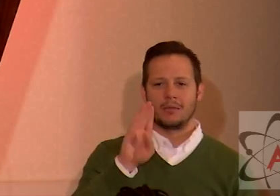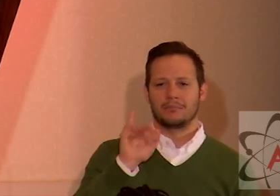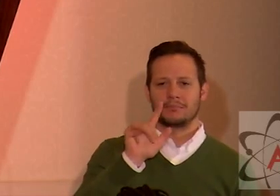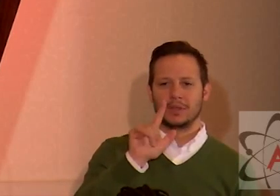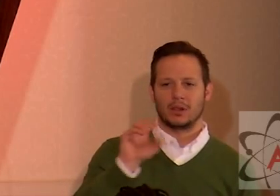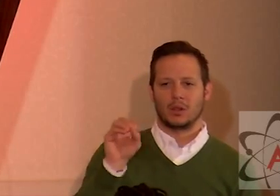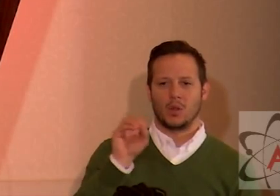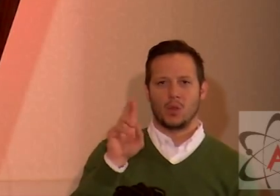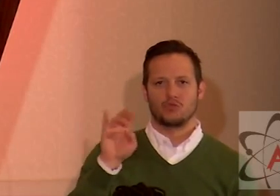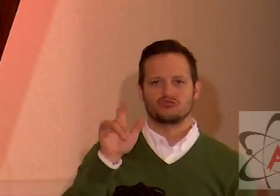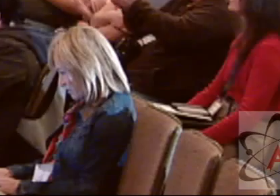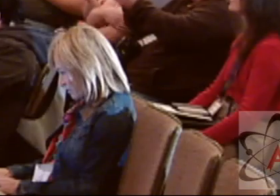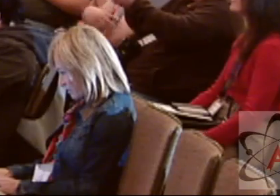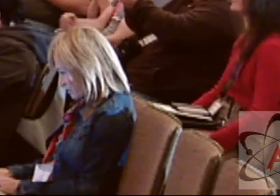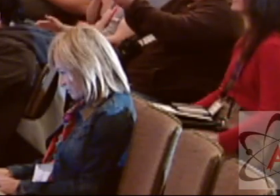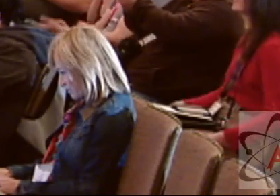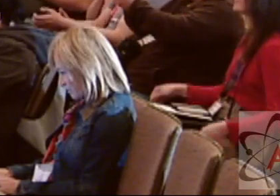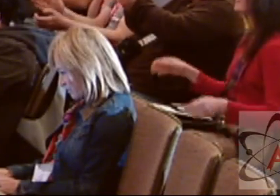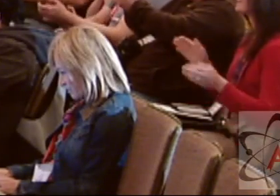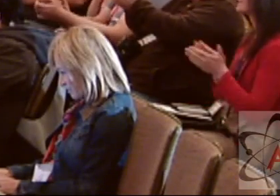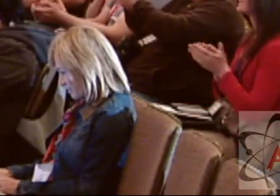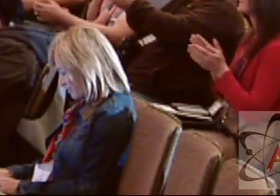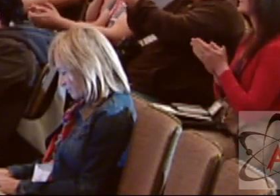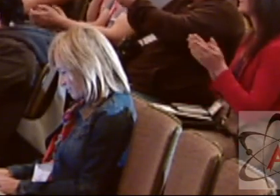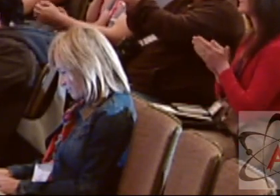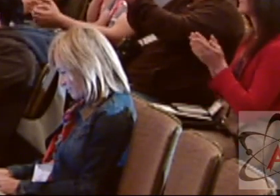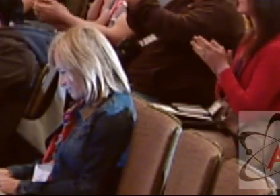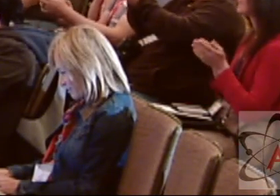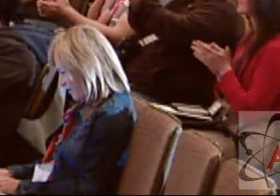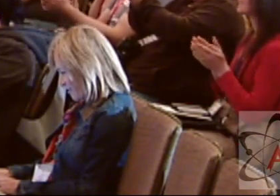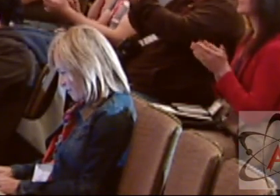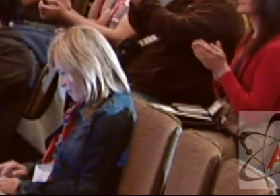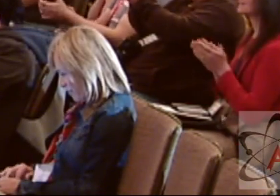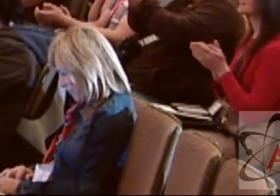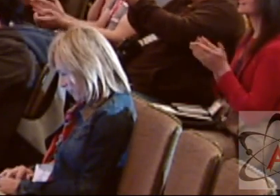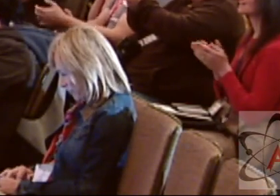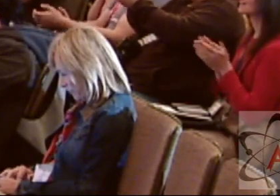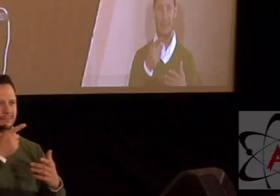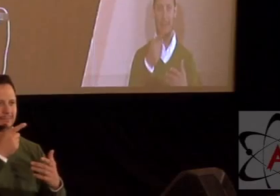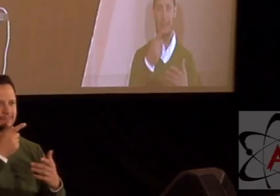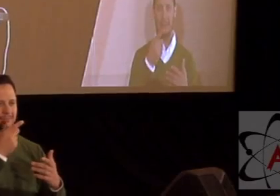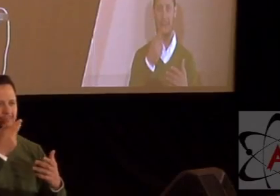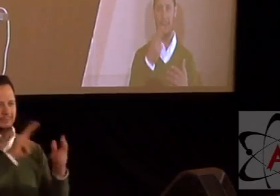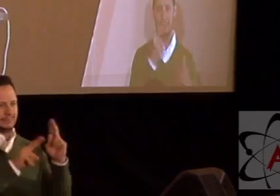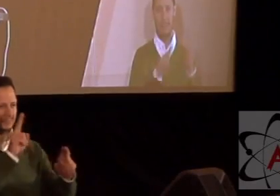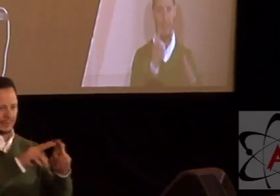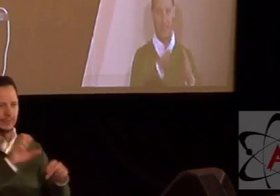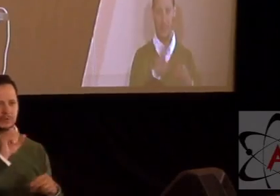own show. You have come a long way. Sometimes